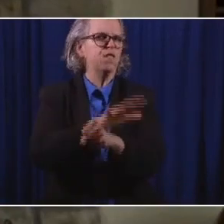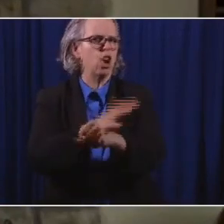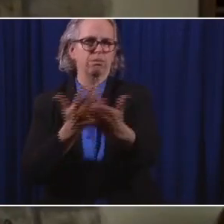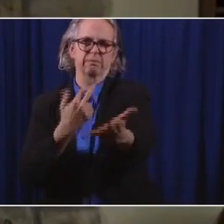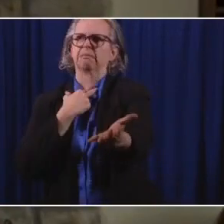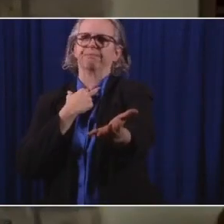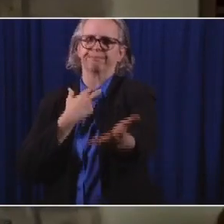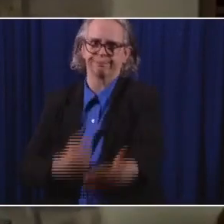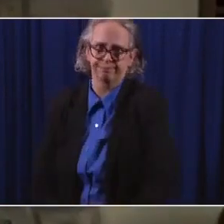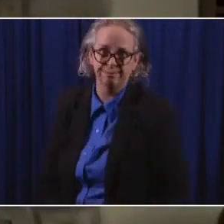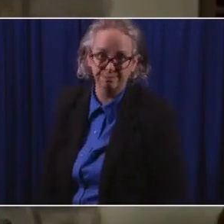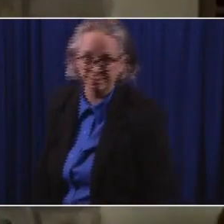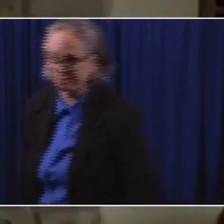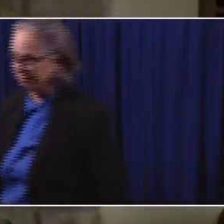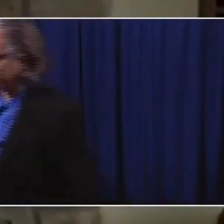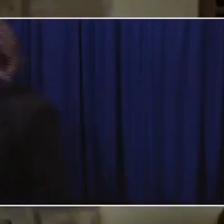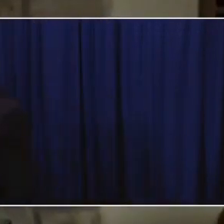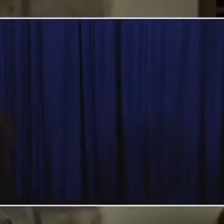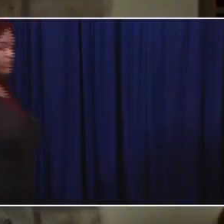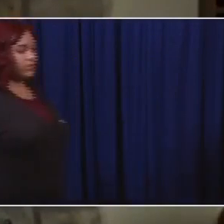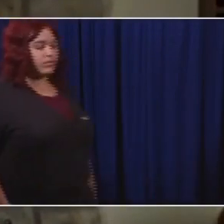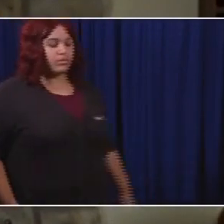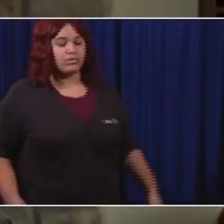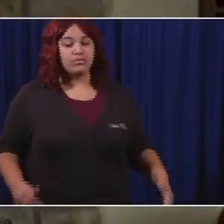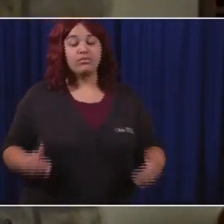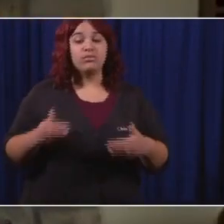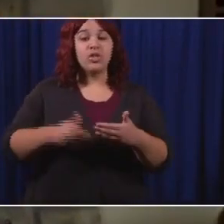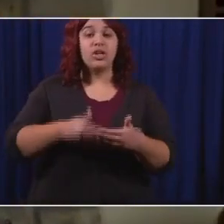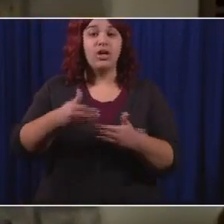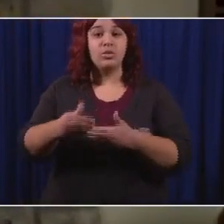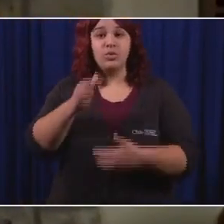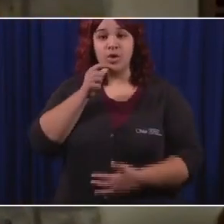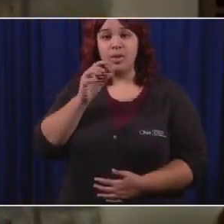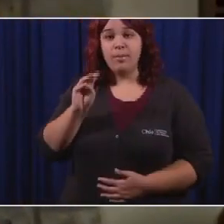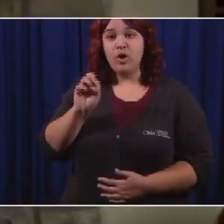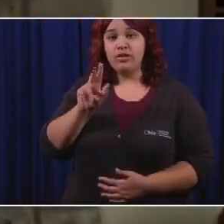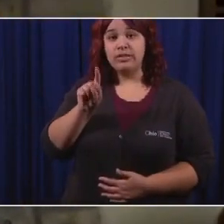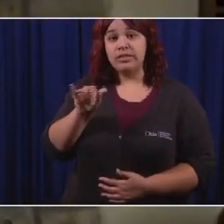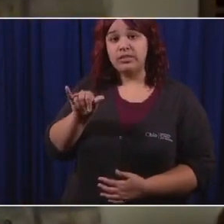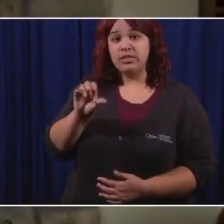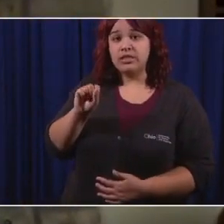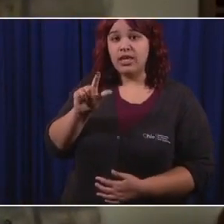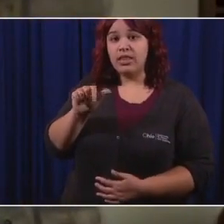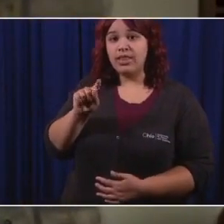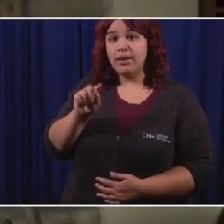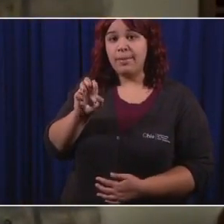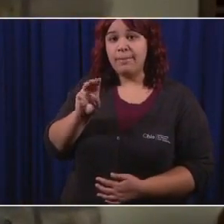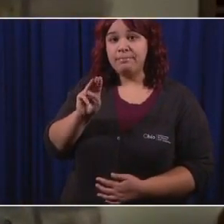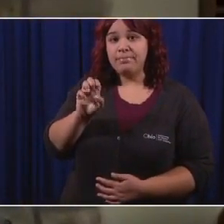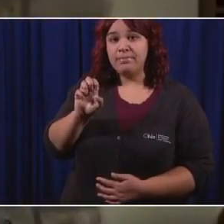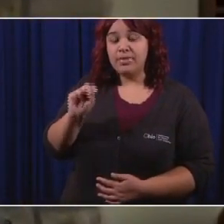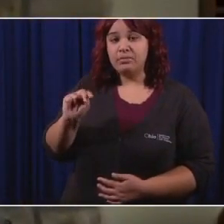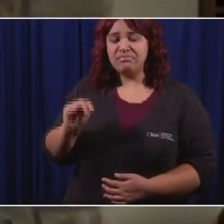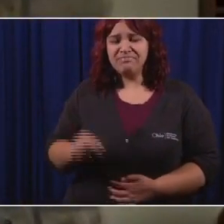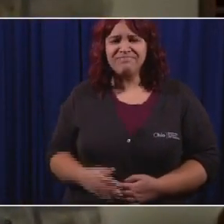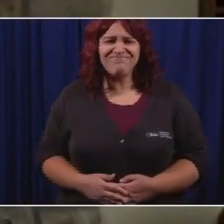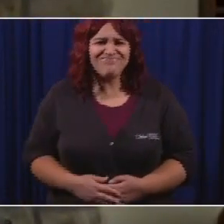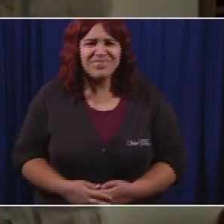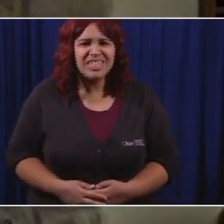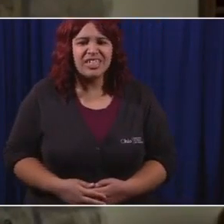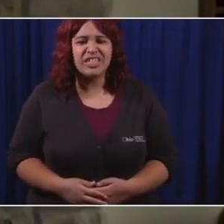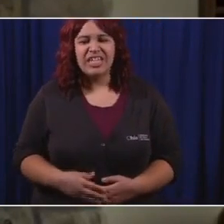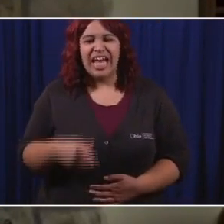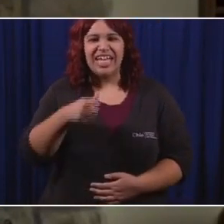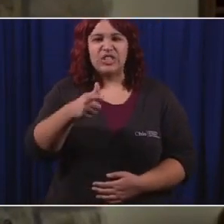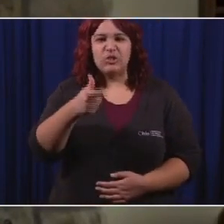Journal. Marty. Governor, how are you today? I'm good, sir. as you've outlined, I think that most